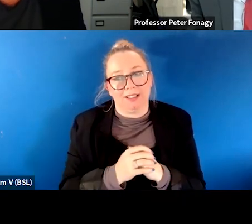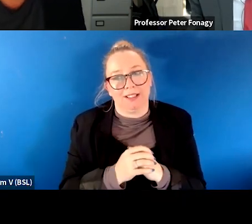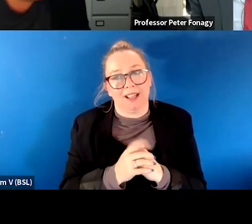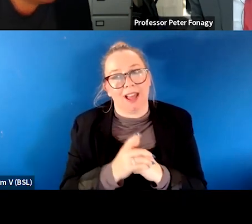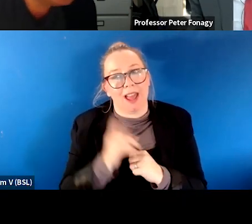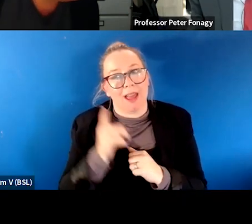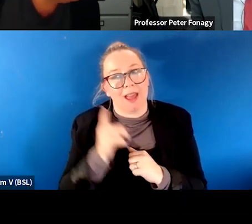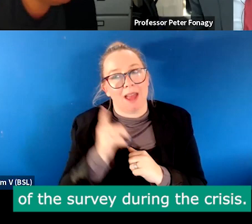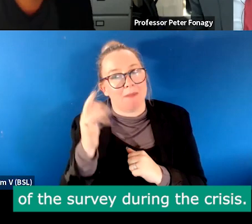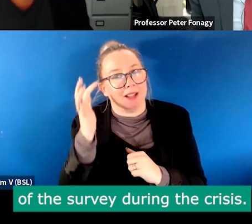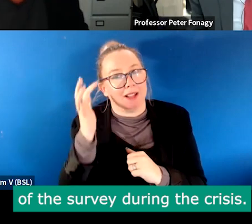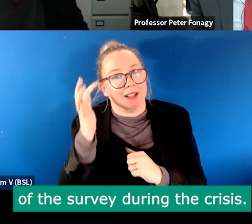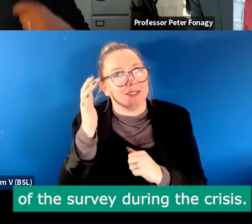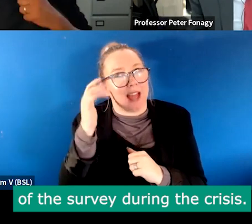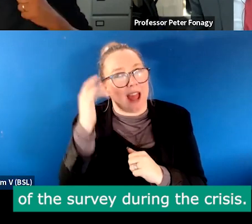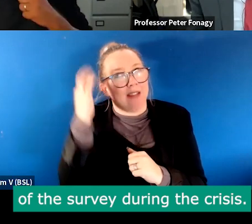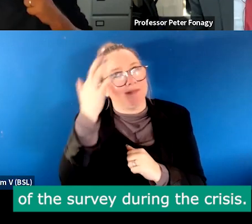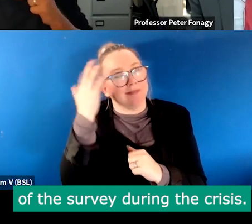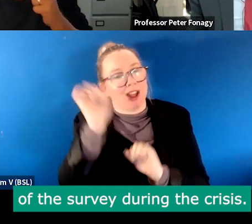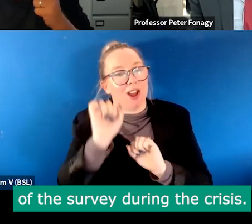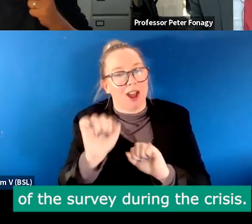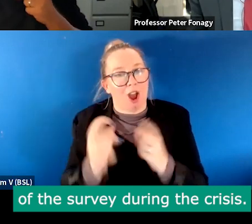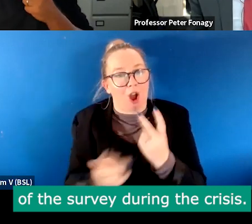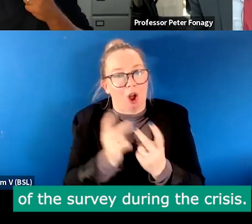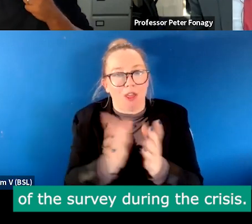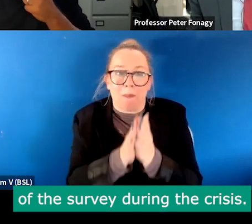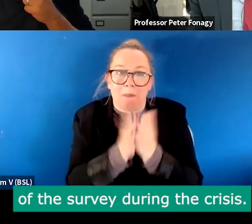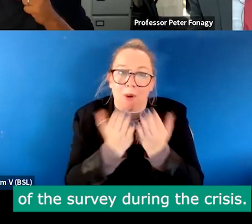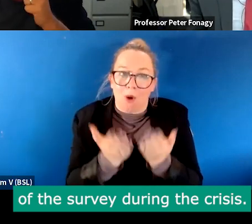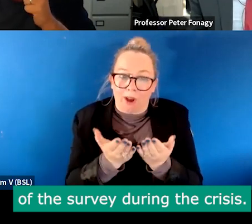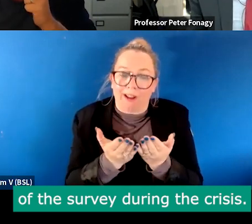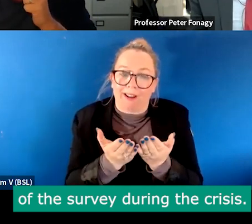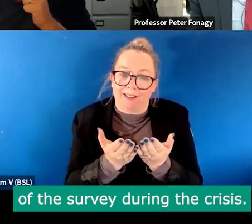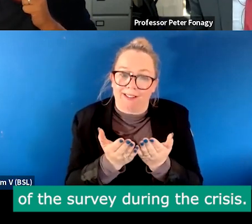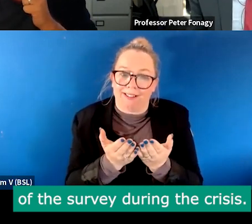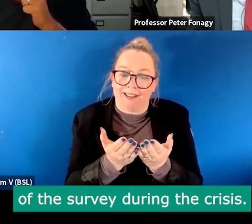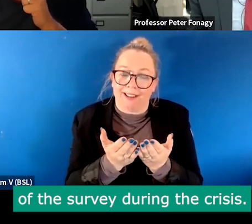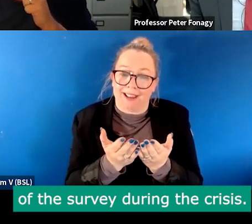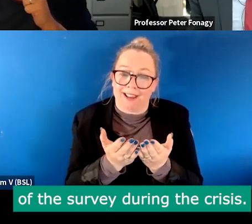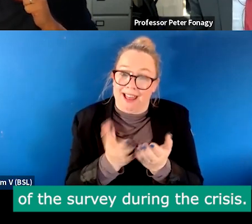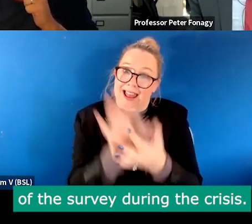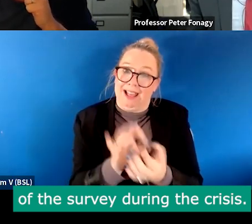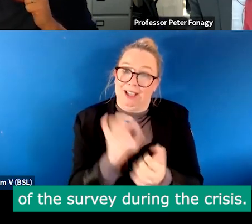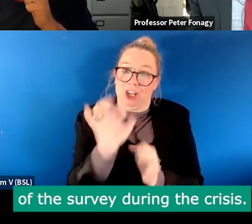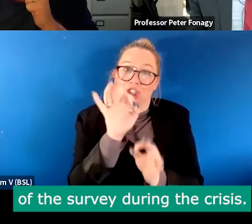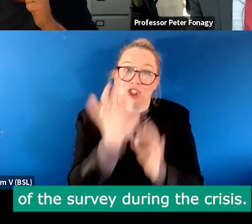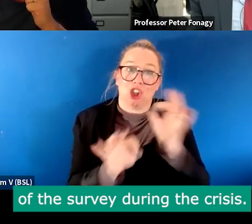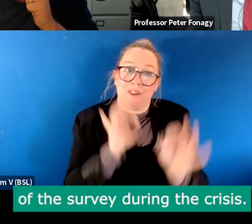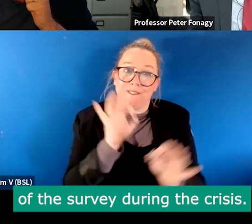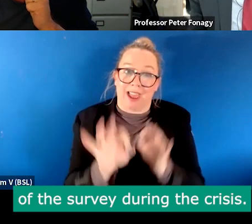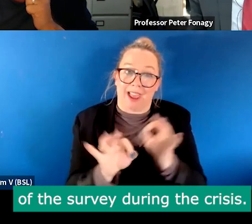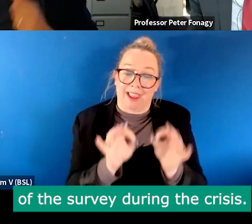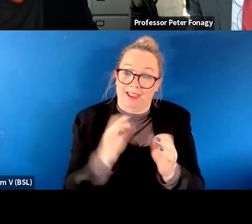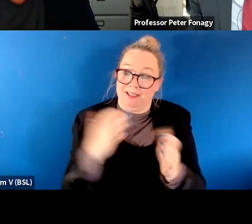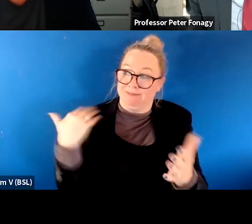speak on the survey during the